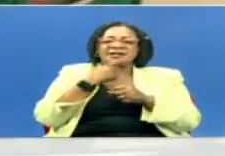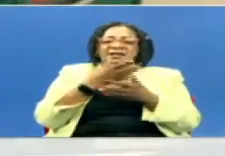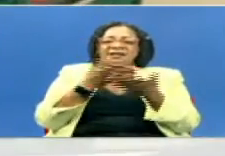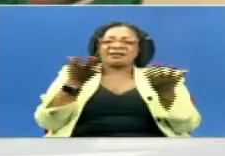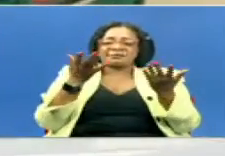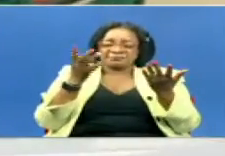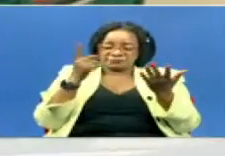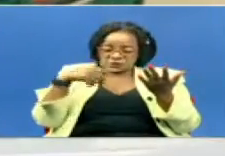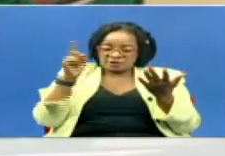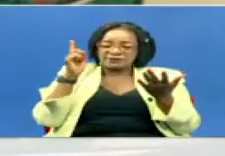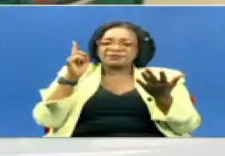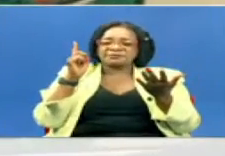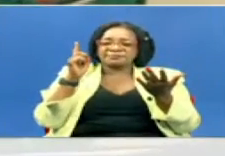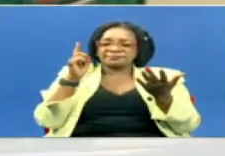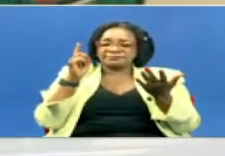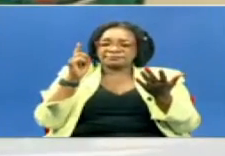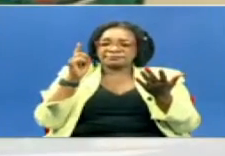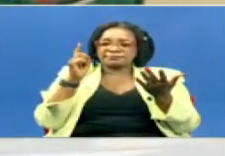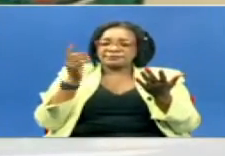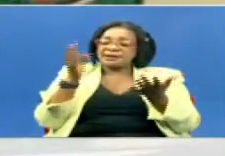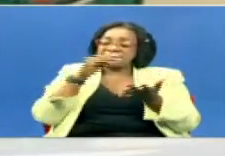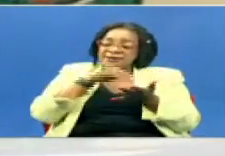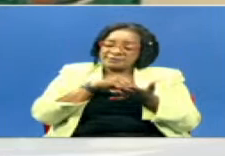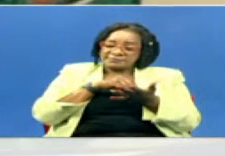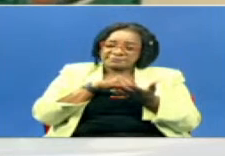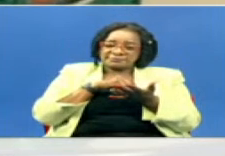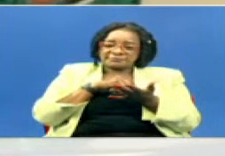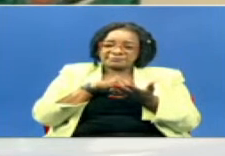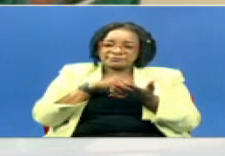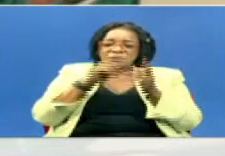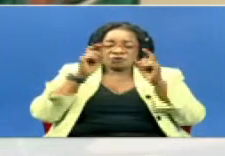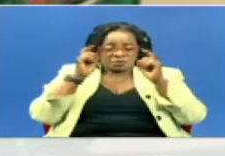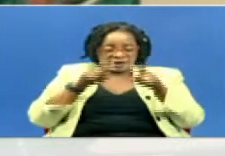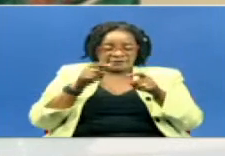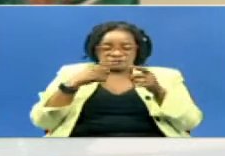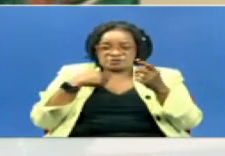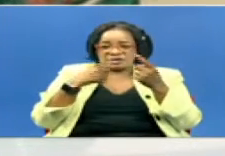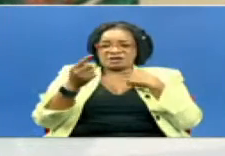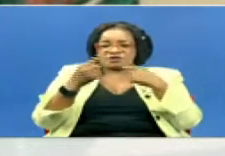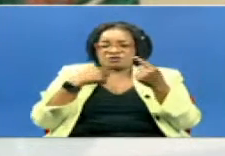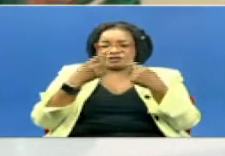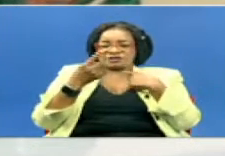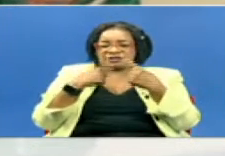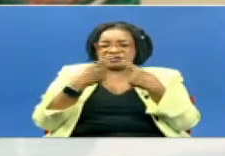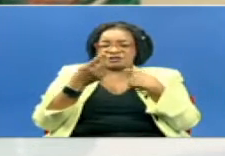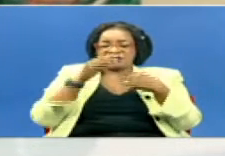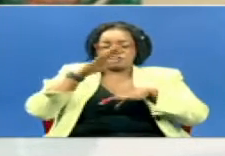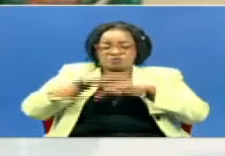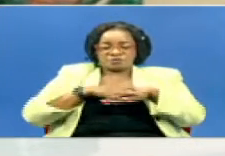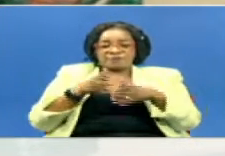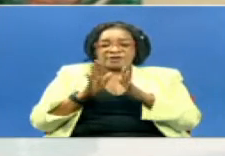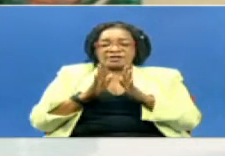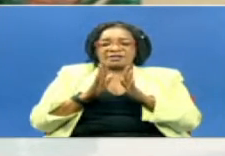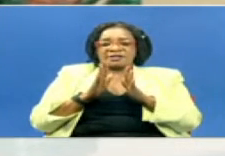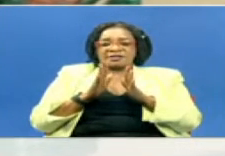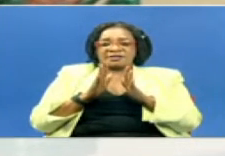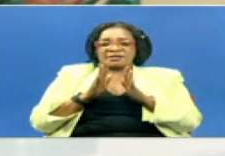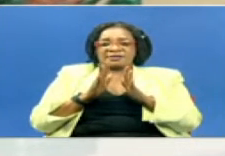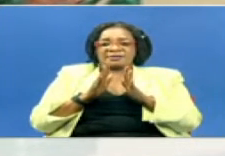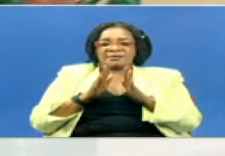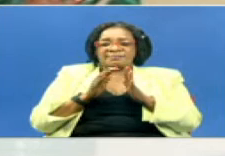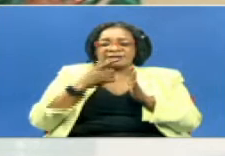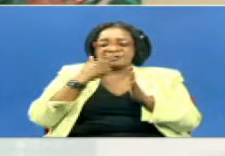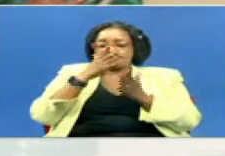right. And again, you see, you have to negotiate, as I say, negotiate in good faith and say the